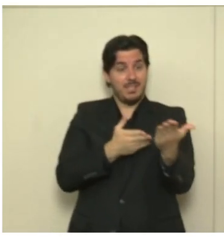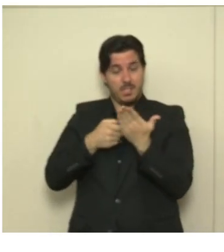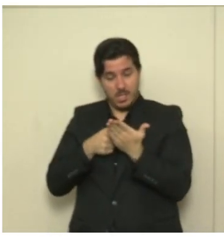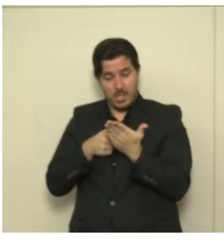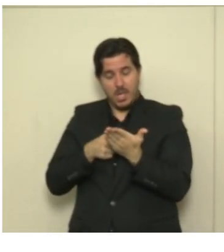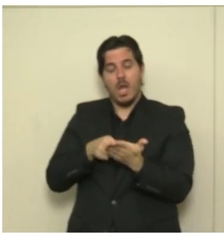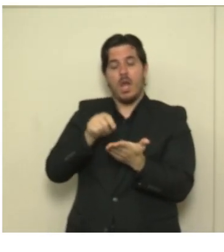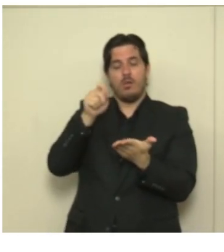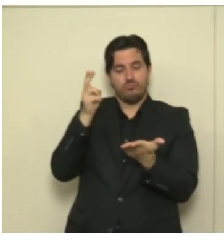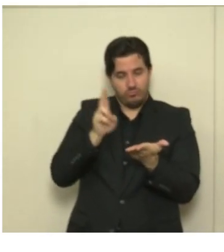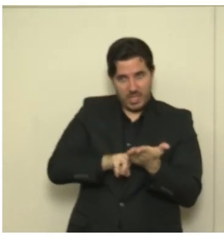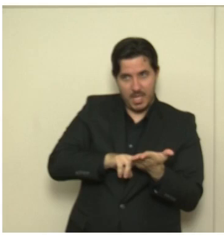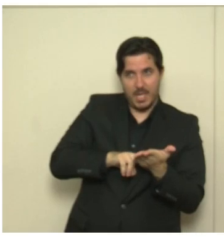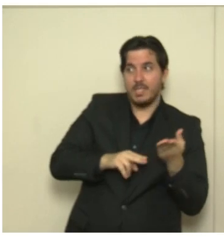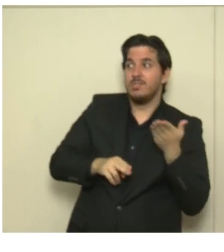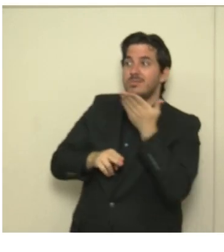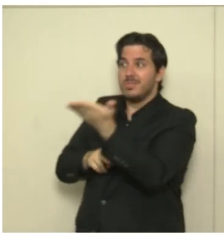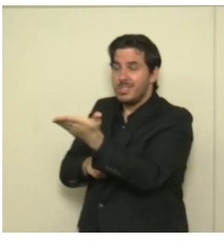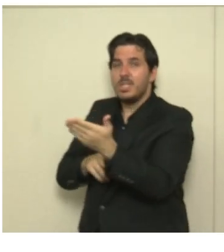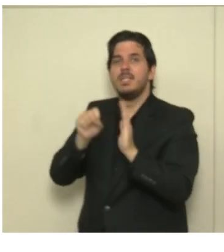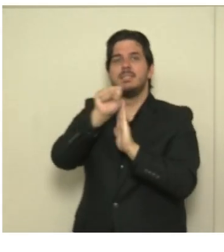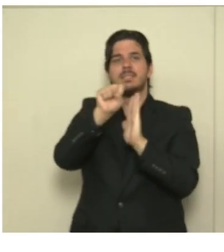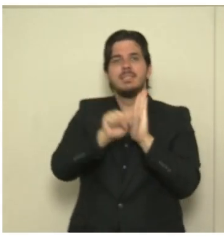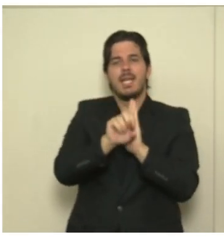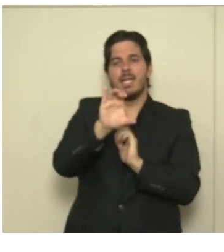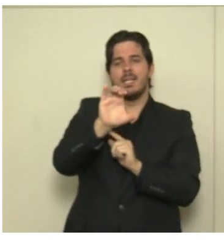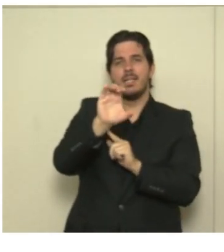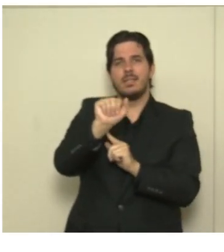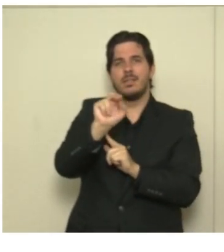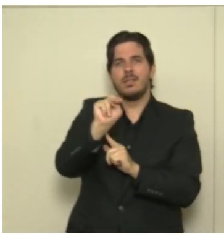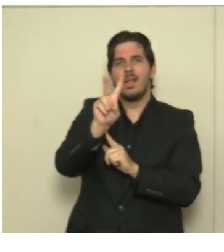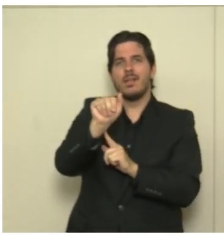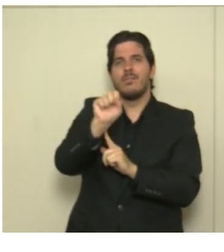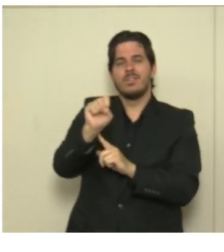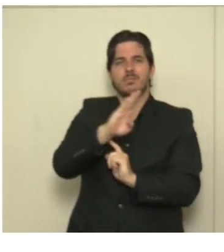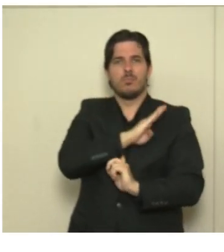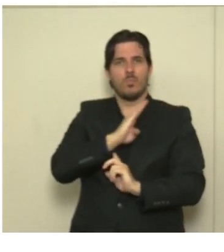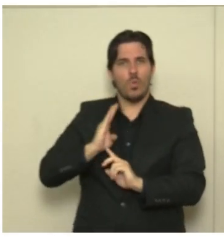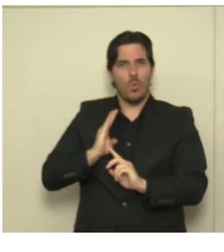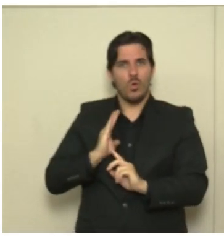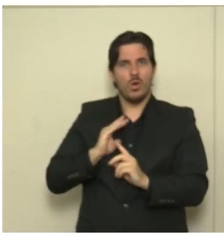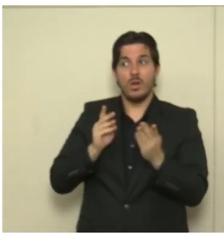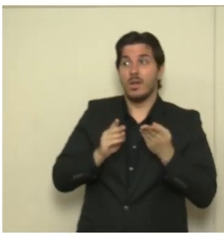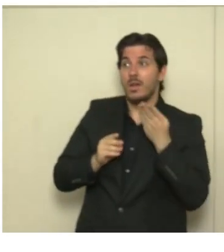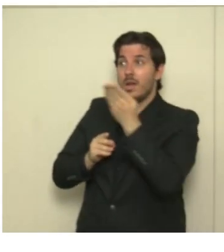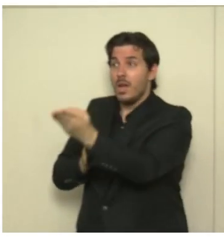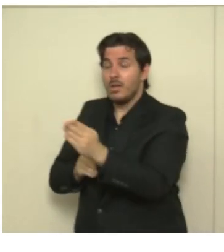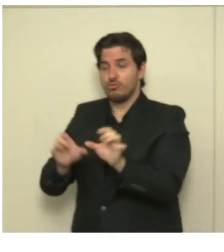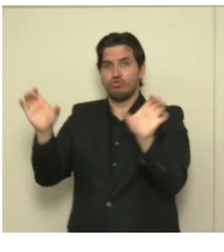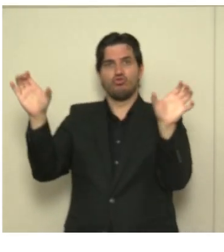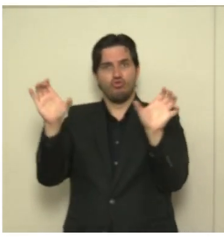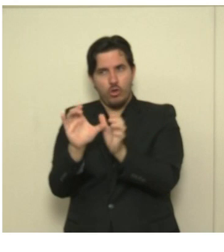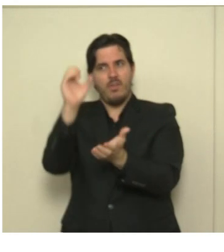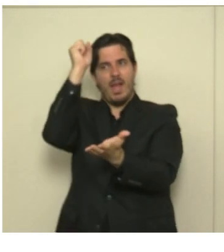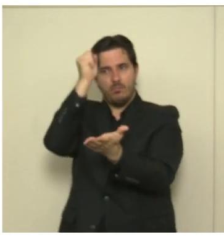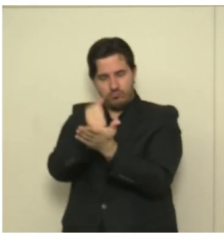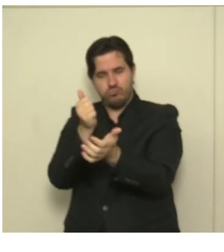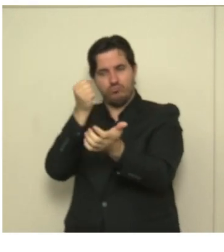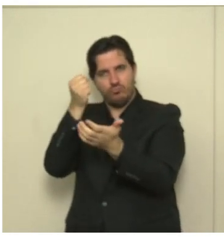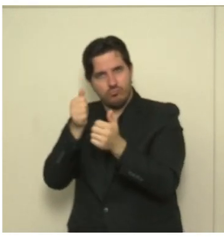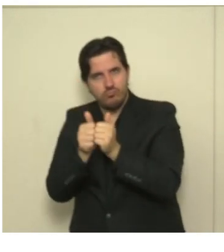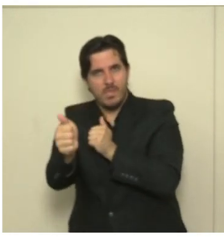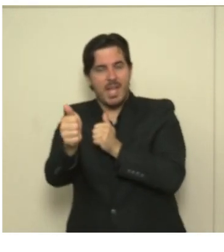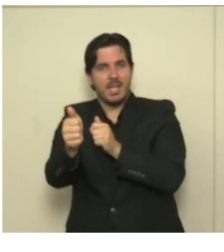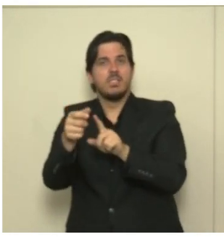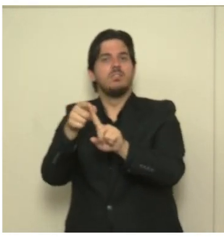the state canvassing board multiple weeks after Election Day. In addition to these points about vote counting, I just